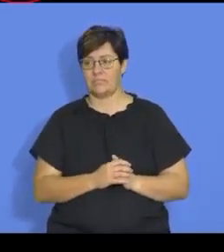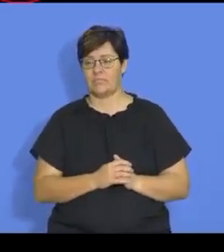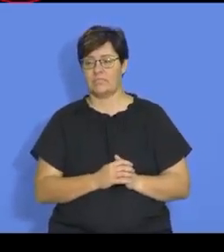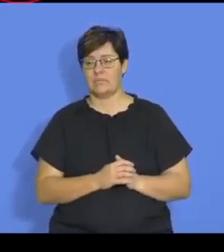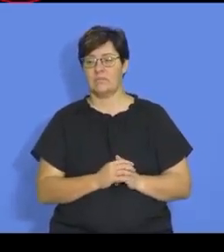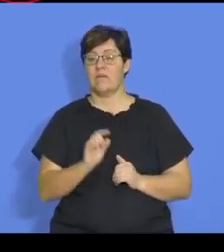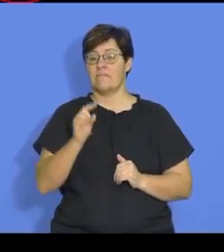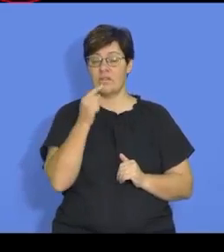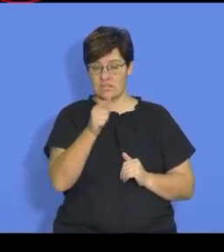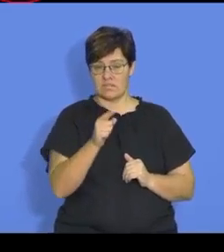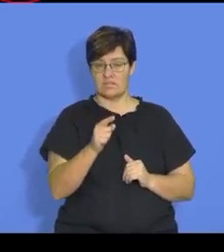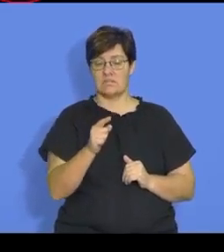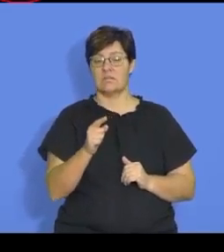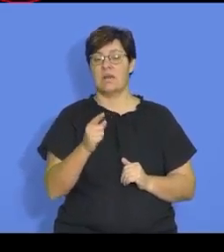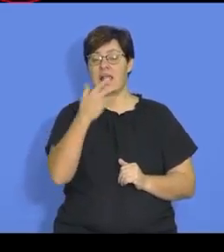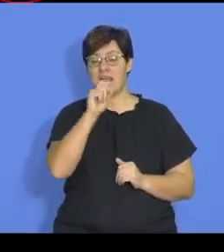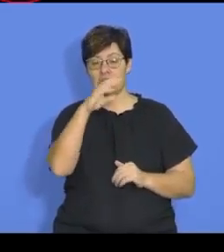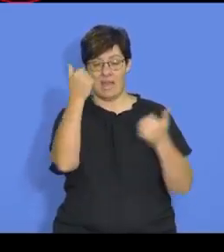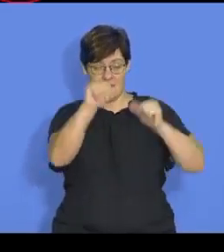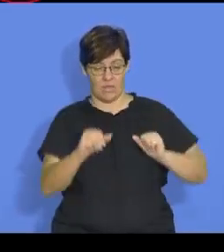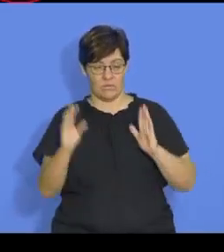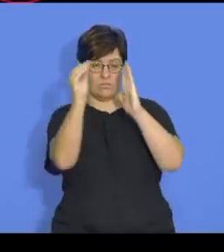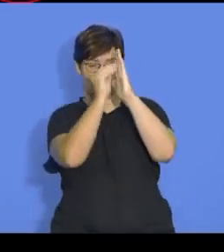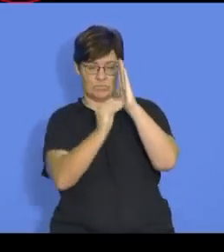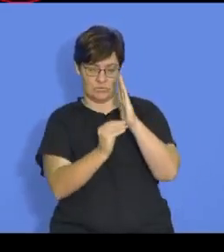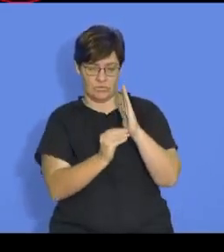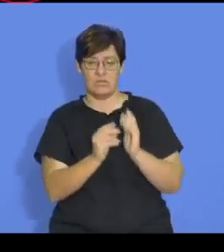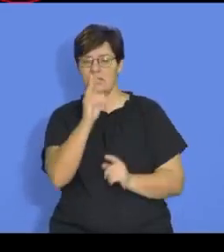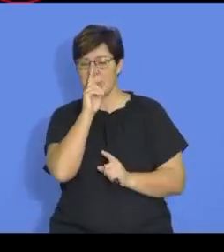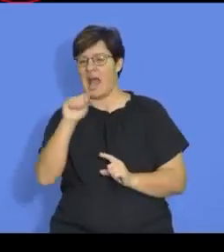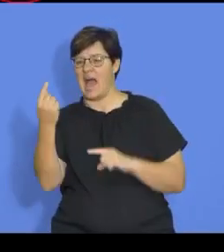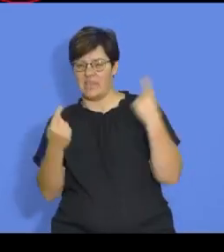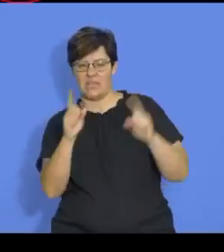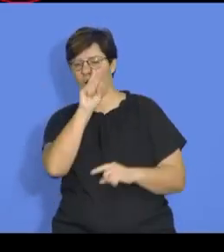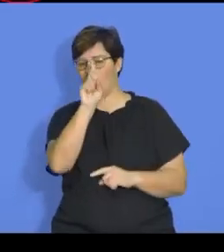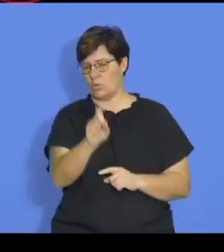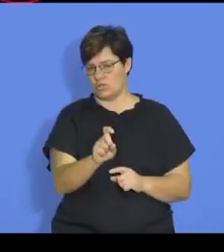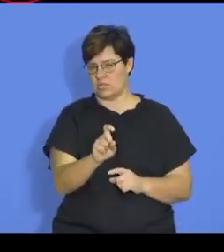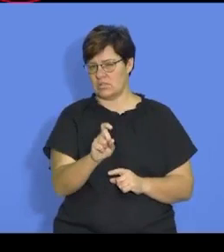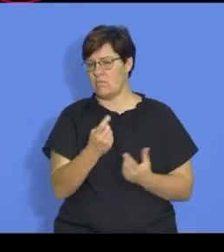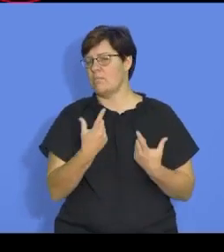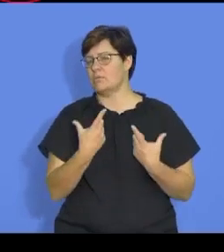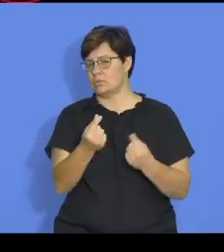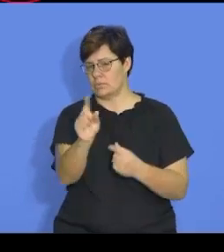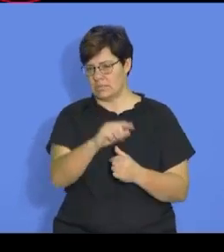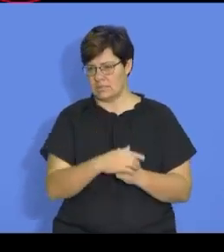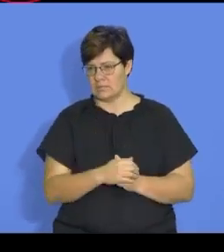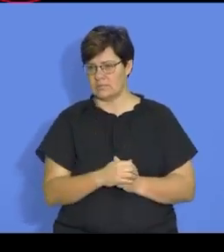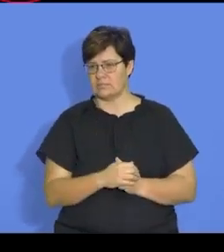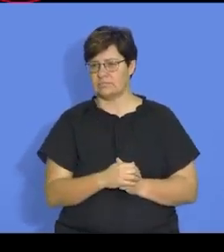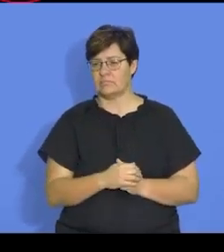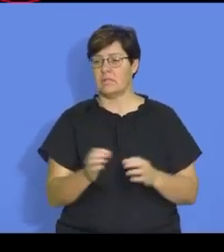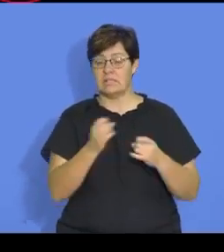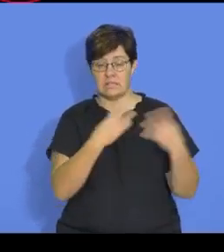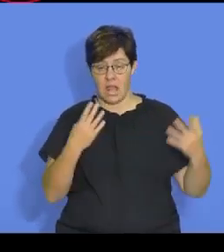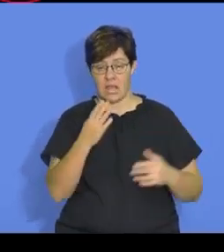record this first in the ledger accounts and let's see then what other questions we are faced with. So we're going to start off